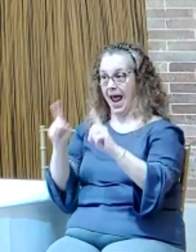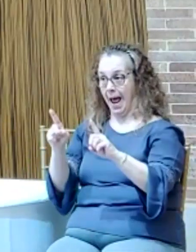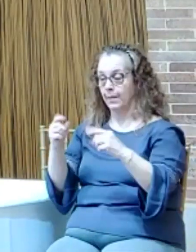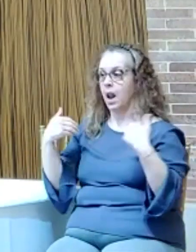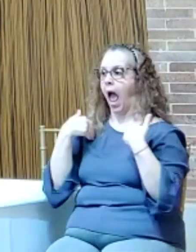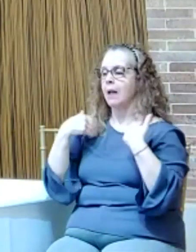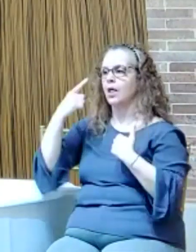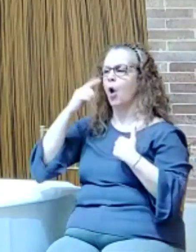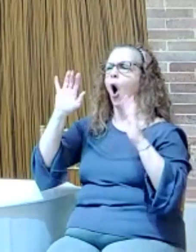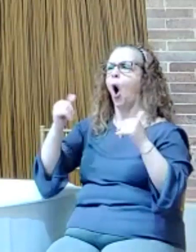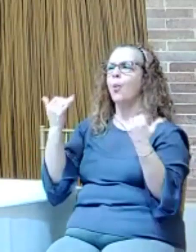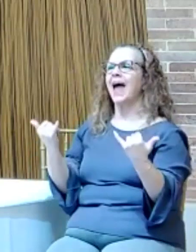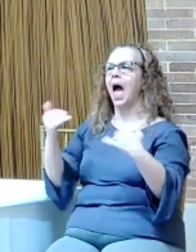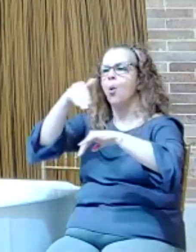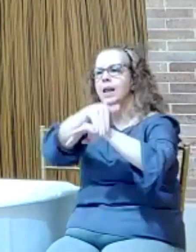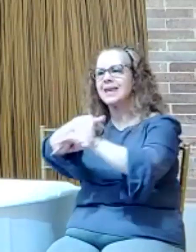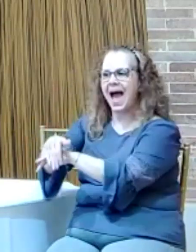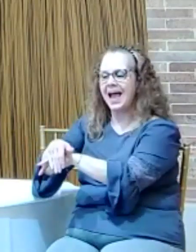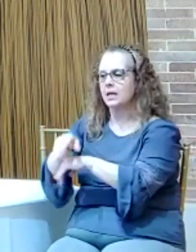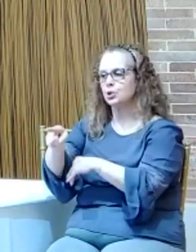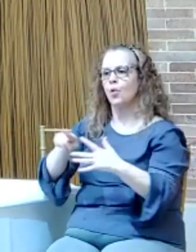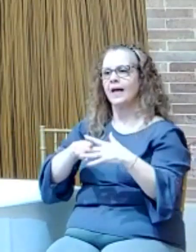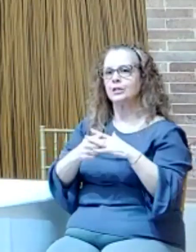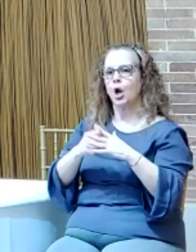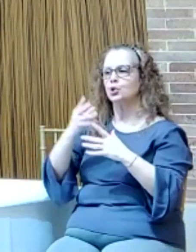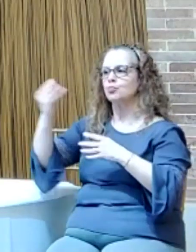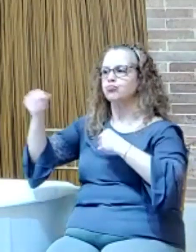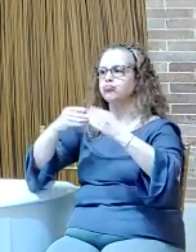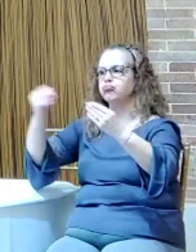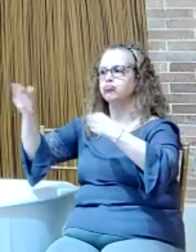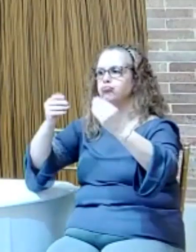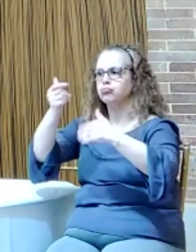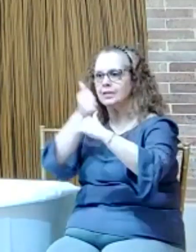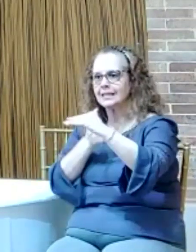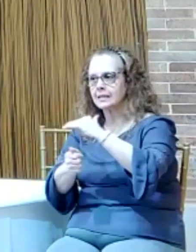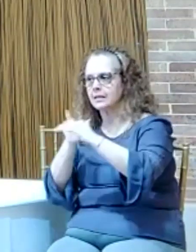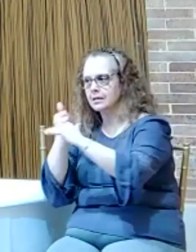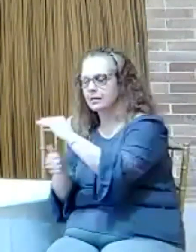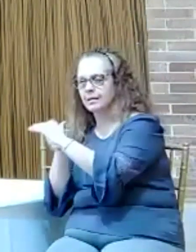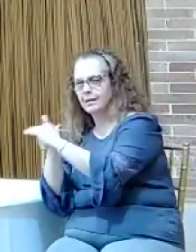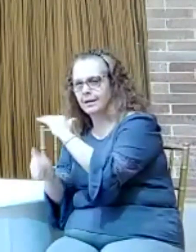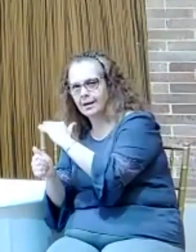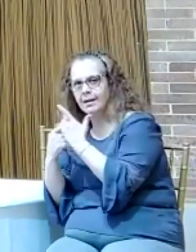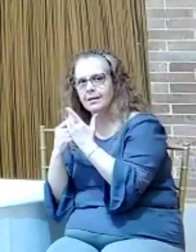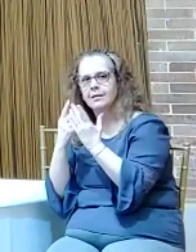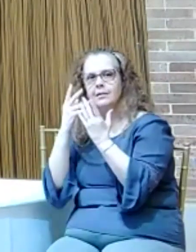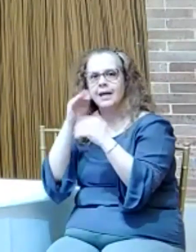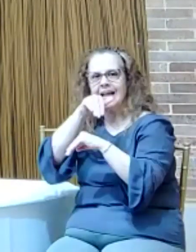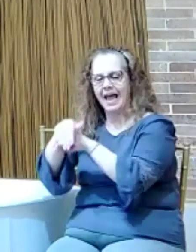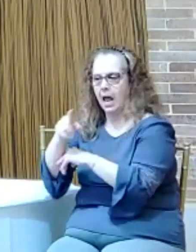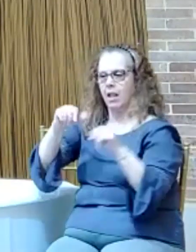nighttime and they all started to head uh for shelter they all you know were